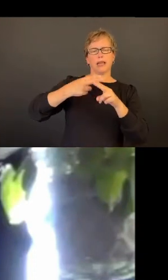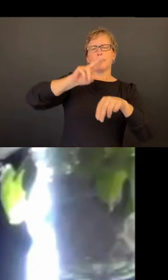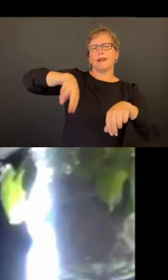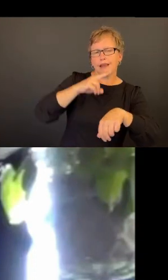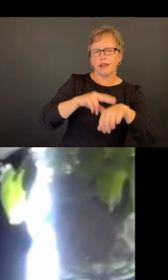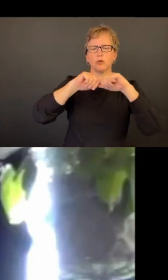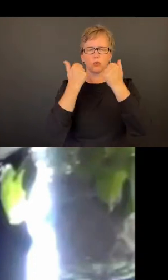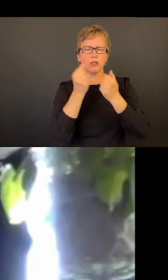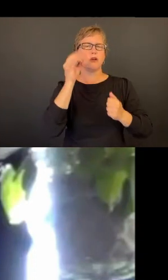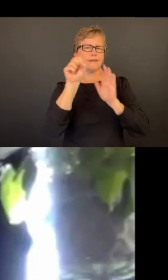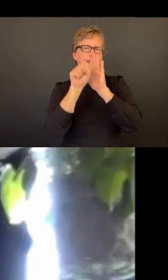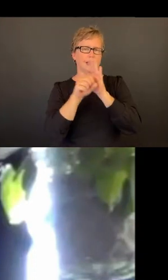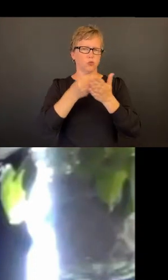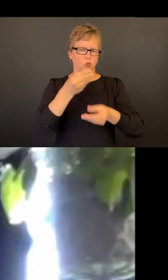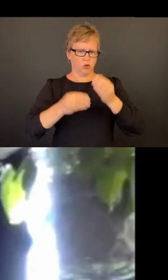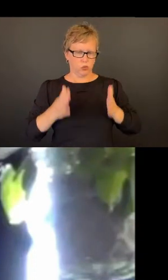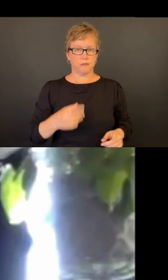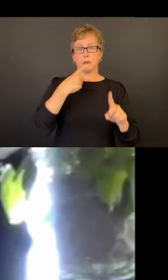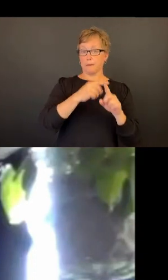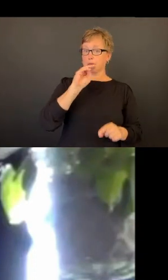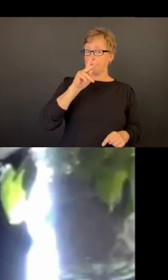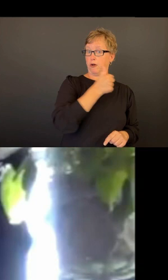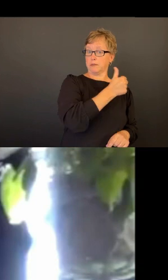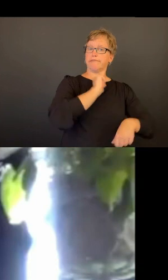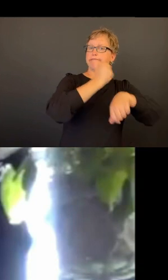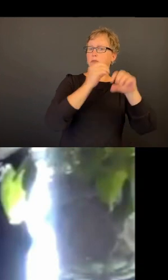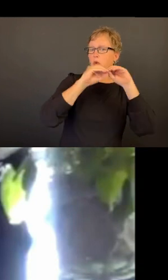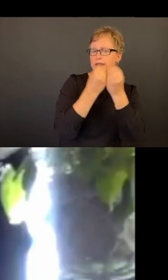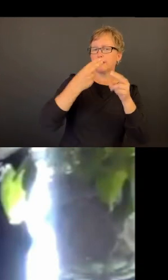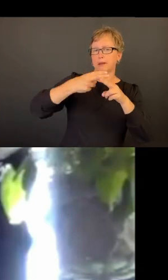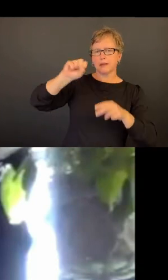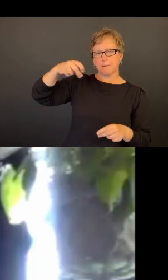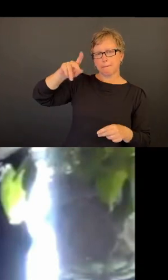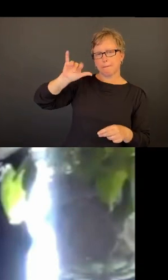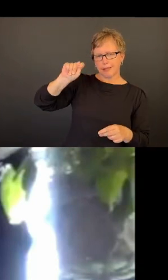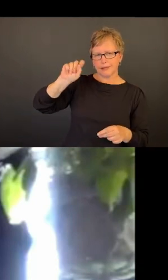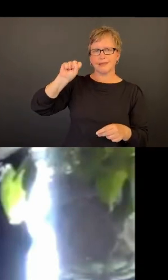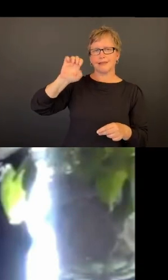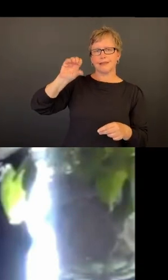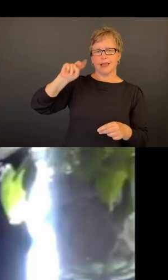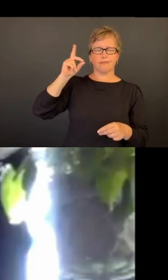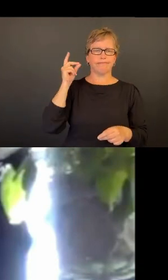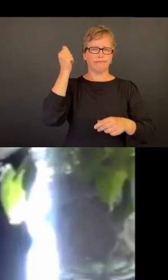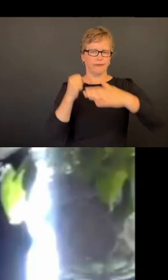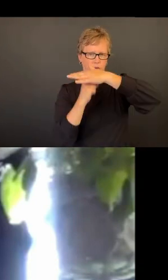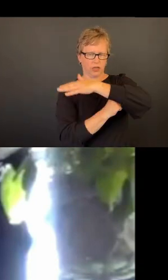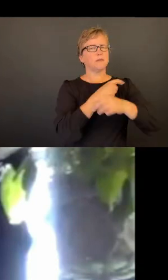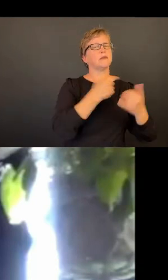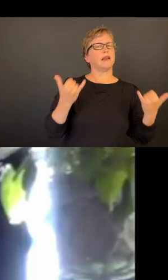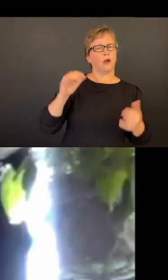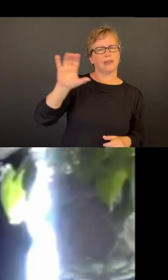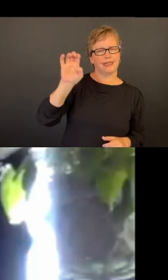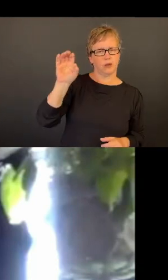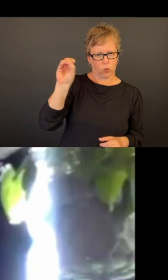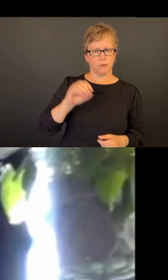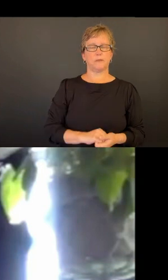Mark is also the CEO and founder of the Split Second Foundation. It's an organization that's committed to breaking barriers for people